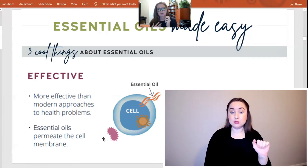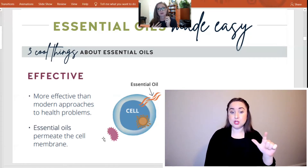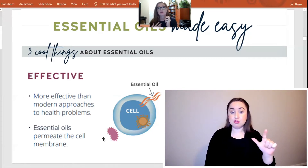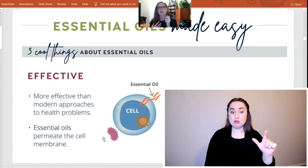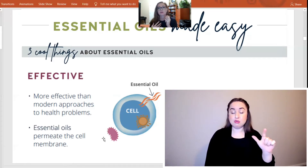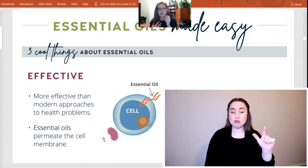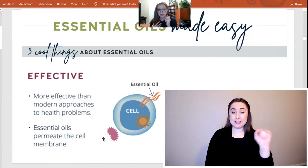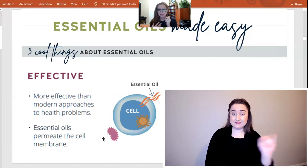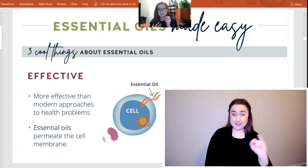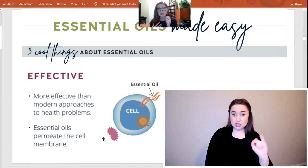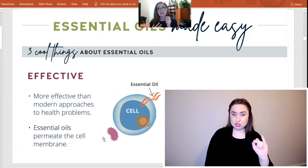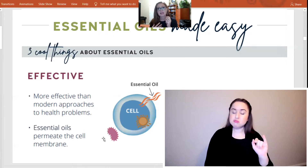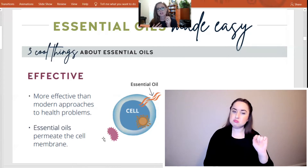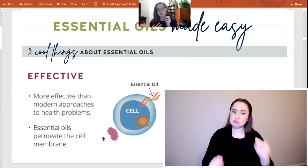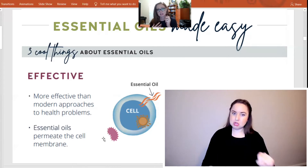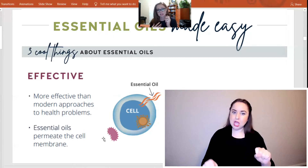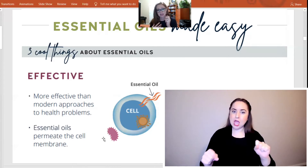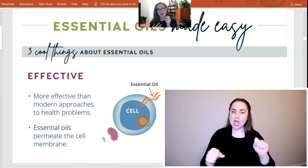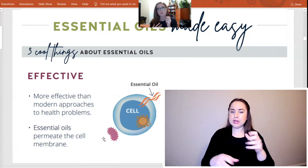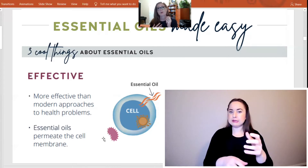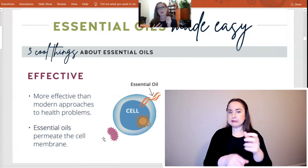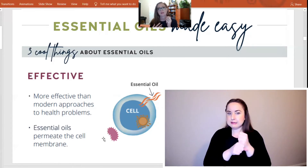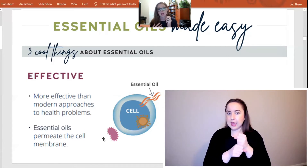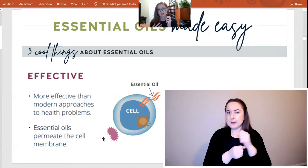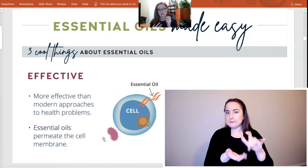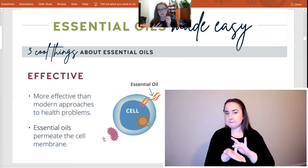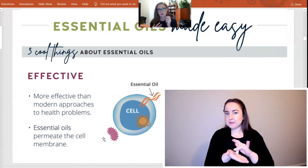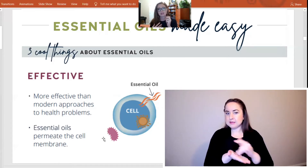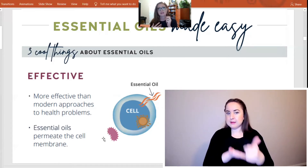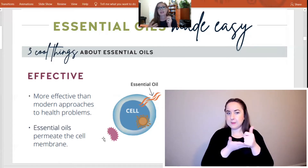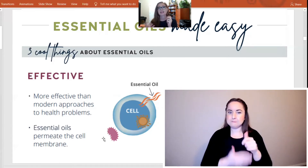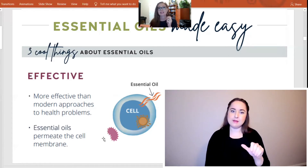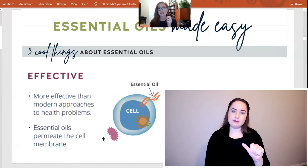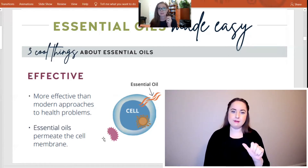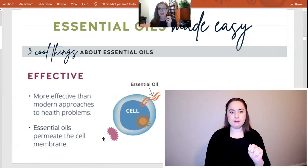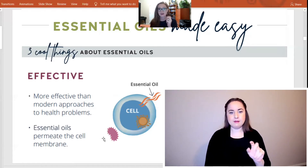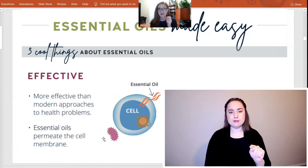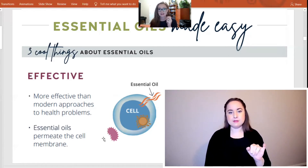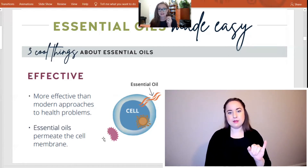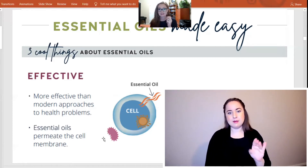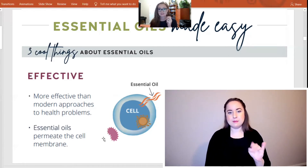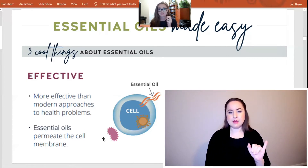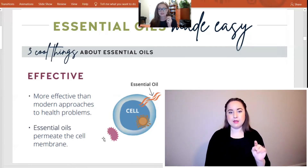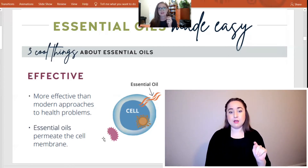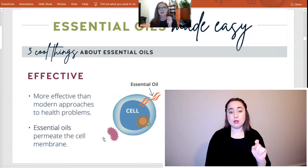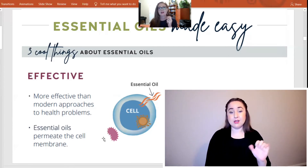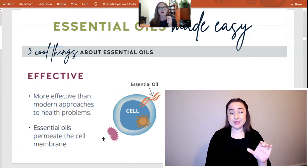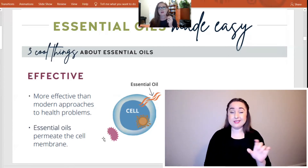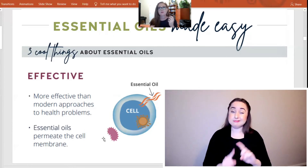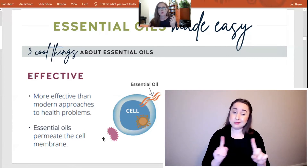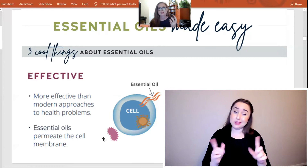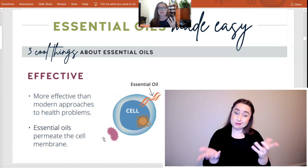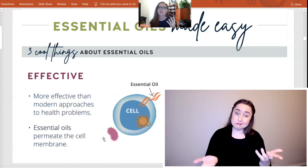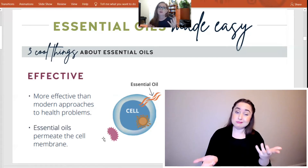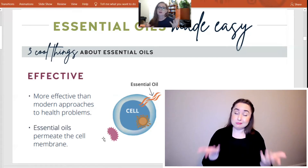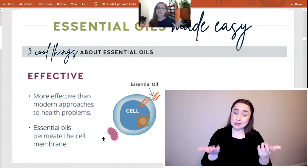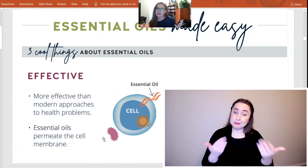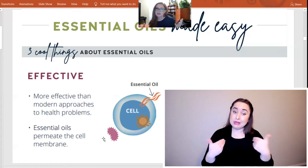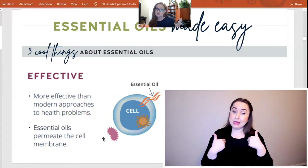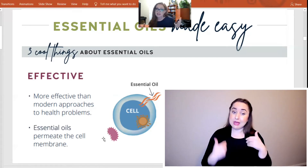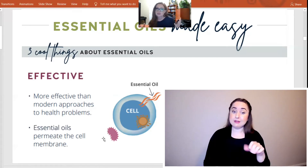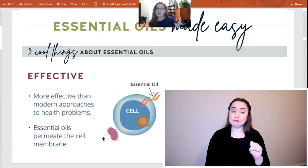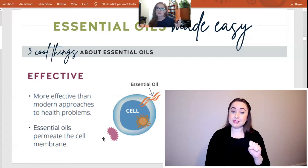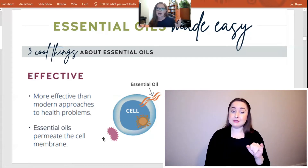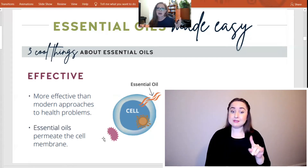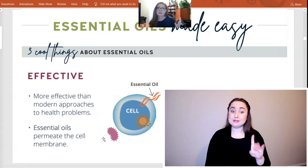there is medication that can help with that. We can get an antibiotic. Of course, then there are